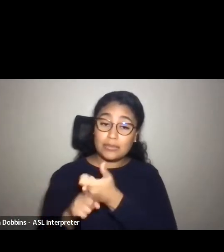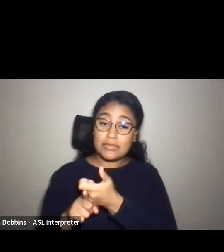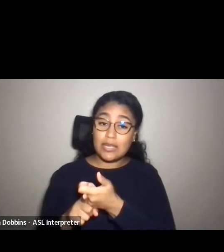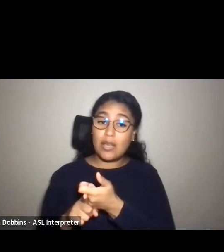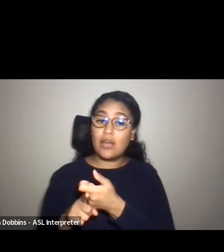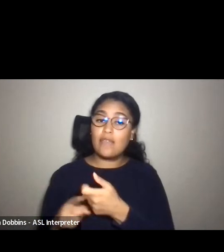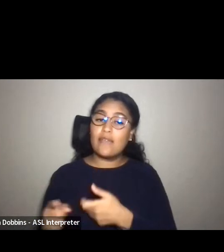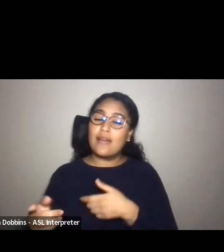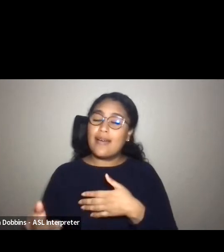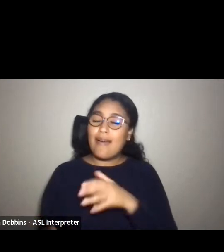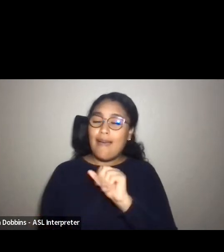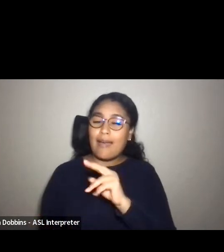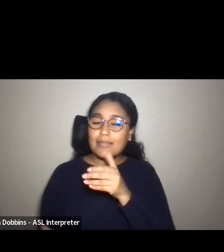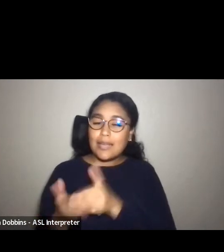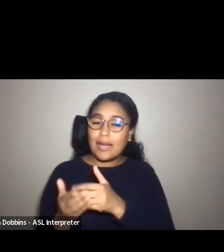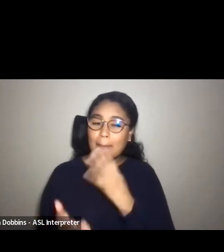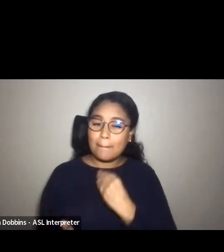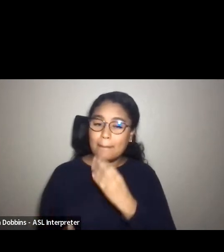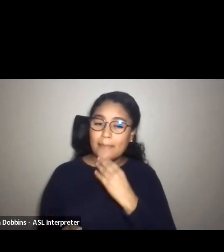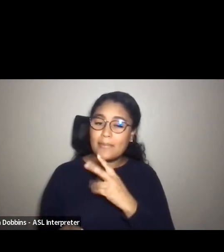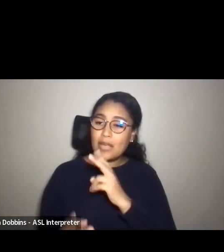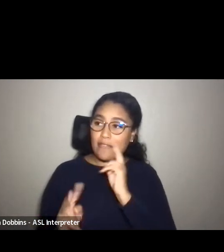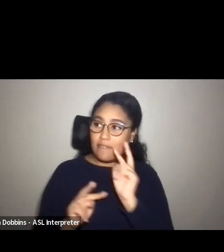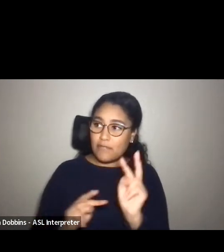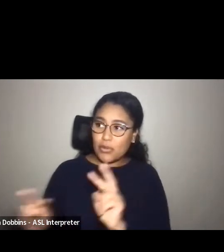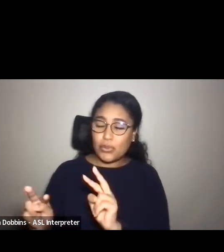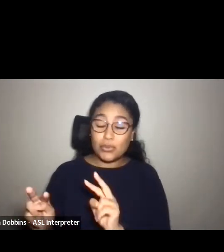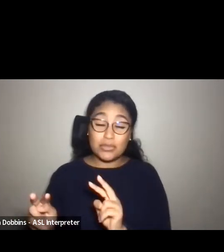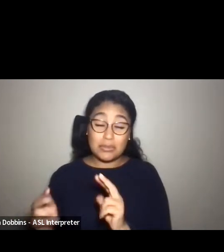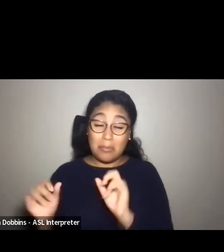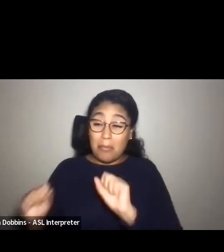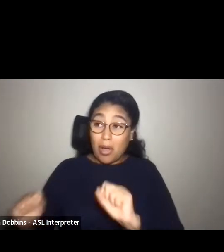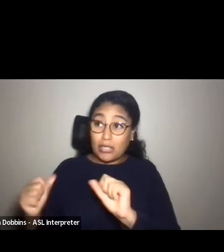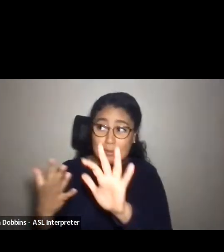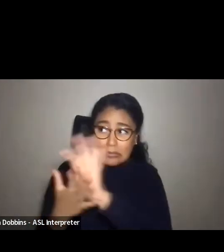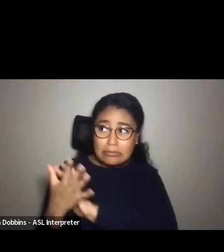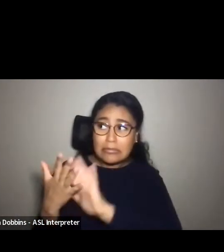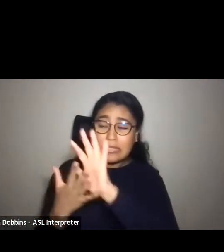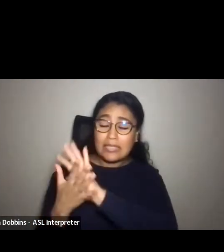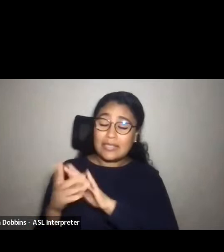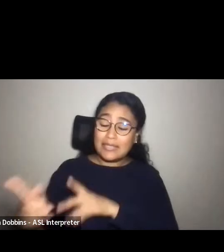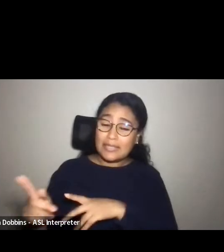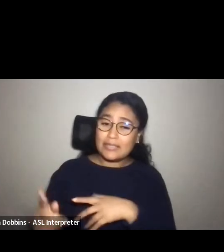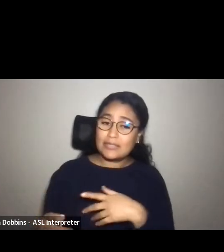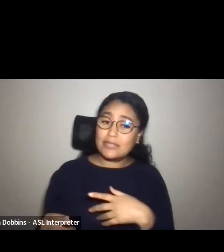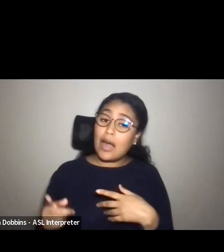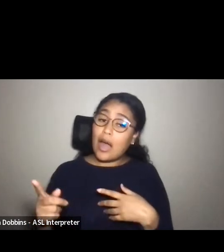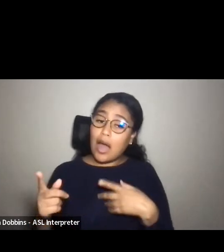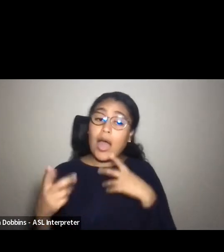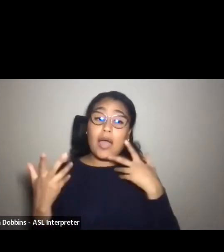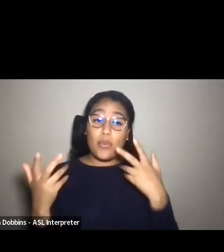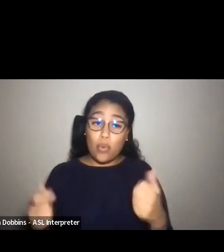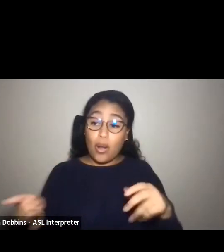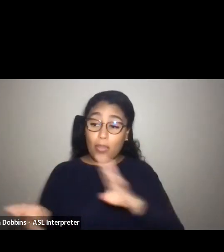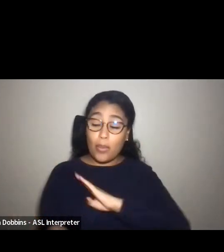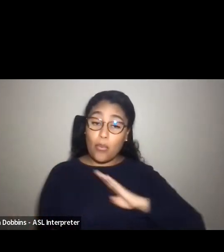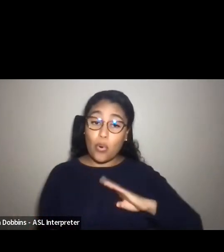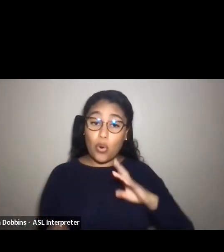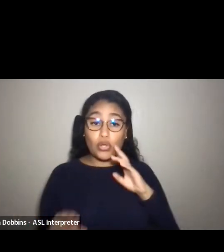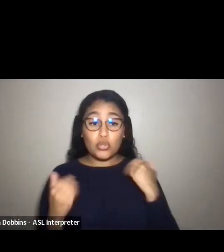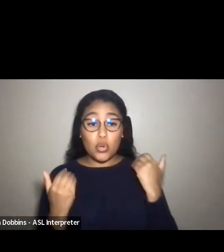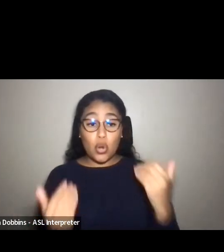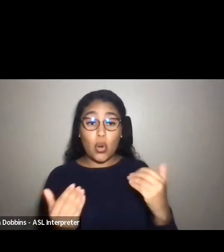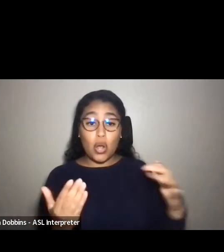views have cluttered this vision. I'm calling for the board and the superintendent to issue a public condemnation for the horrific,